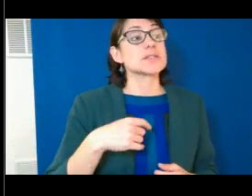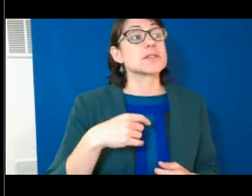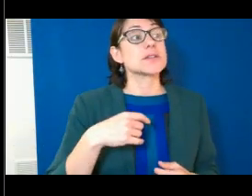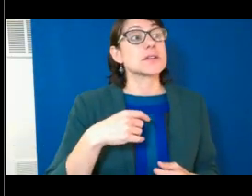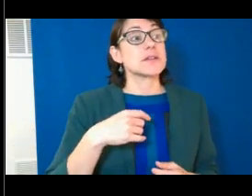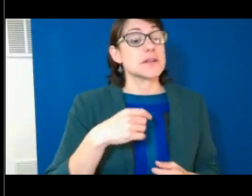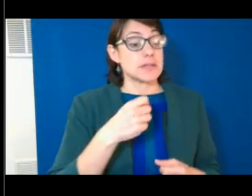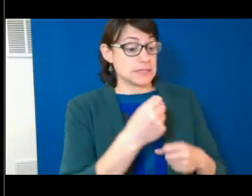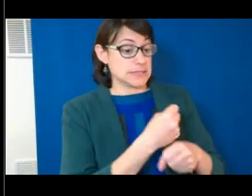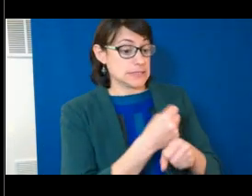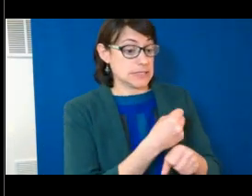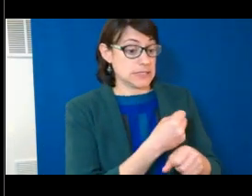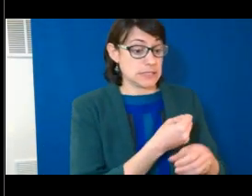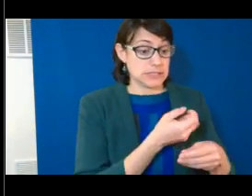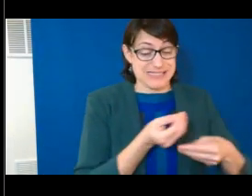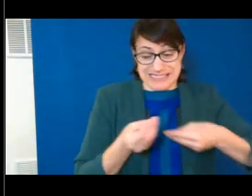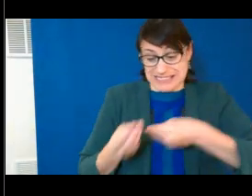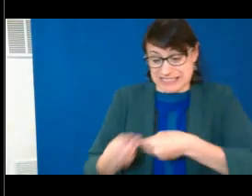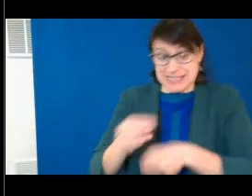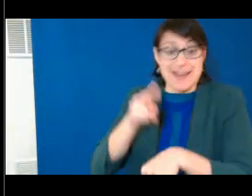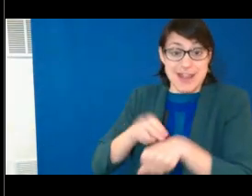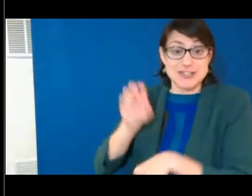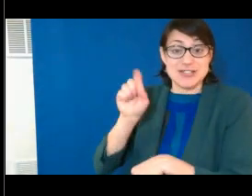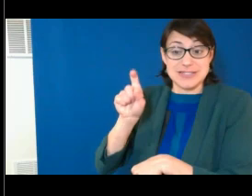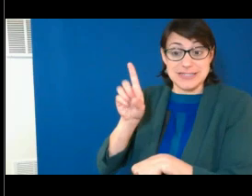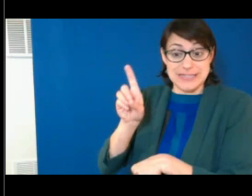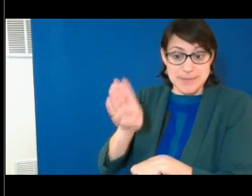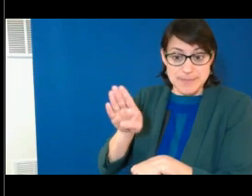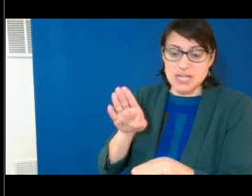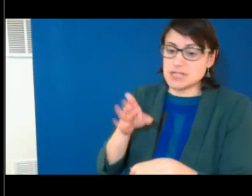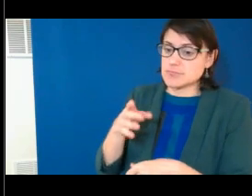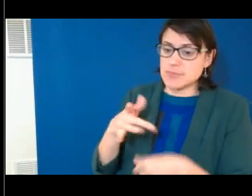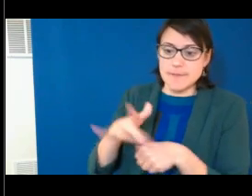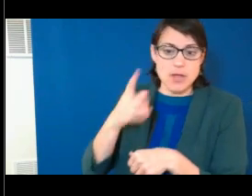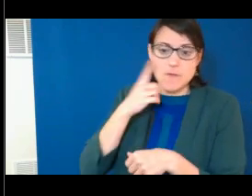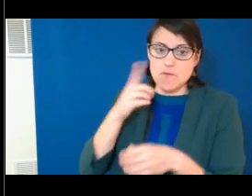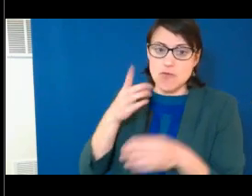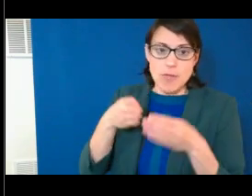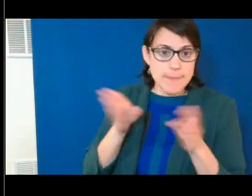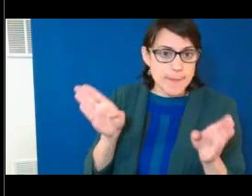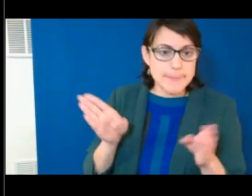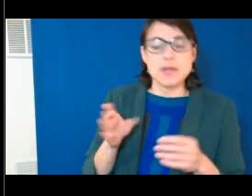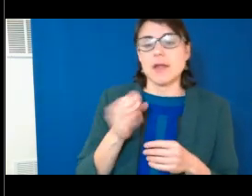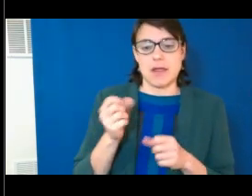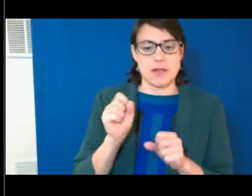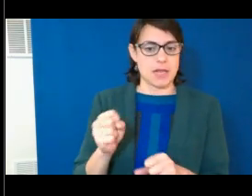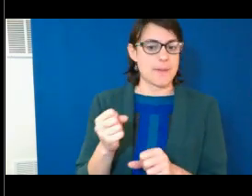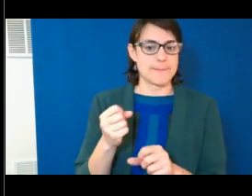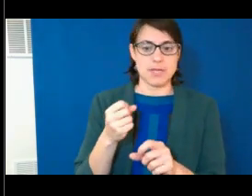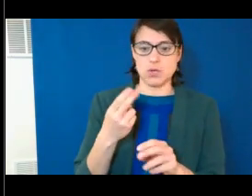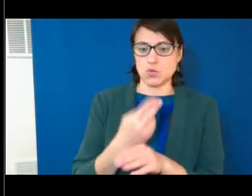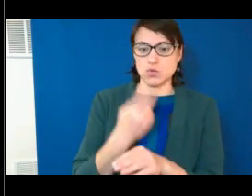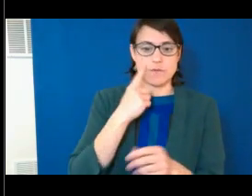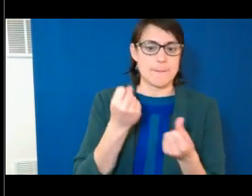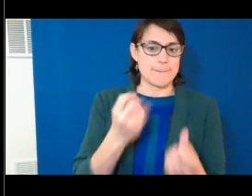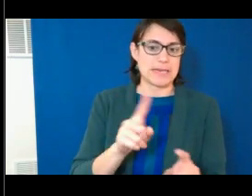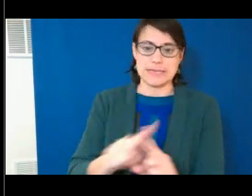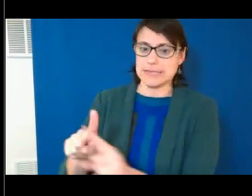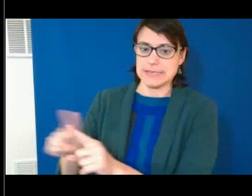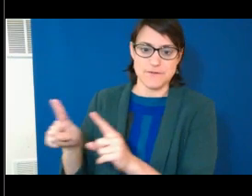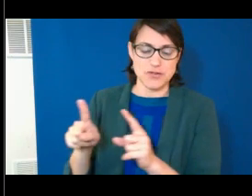database that is publicly available and can be used for a lot of different applications. So I'll just leave it there. Thanks.